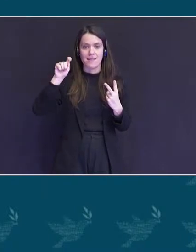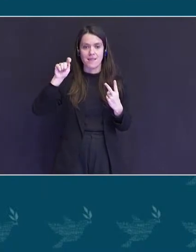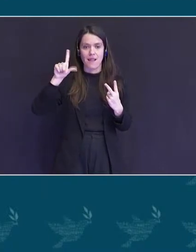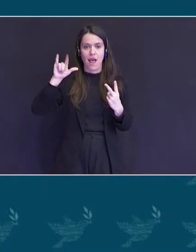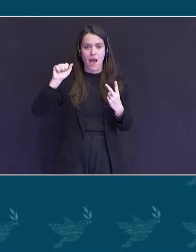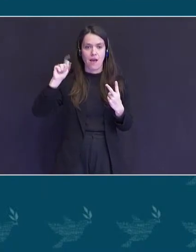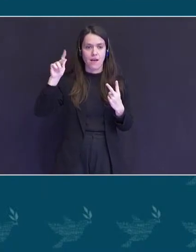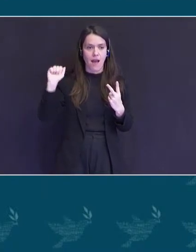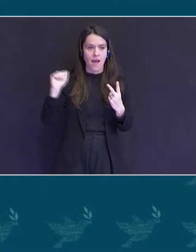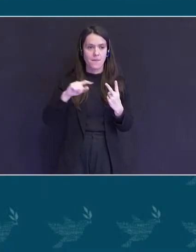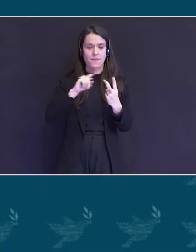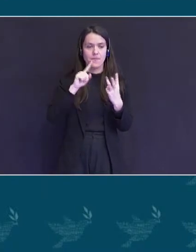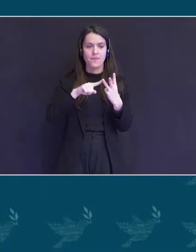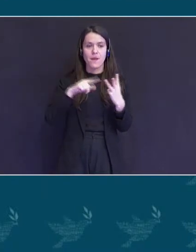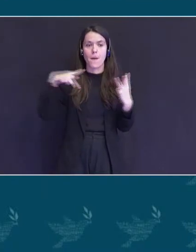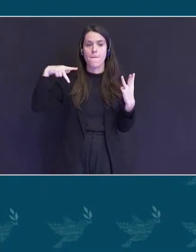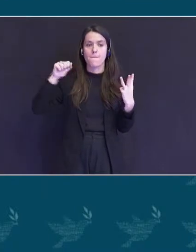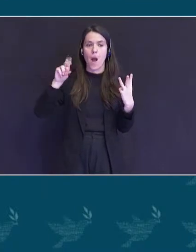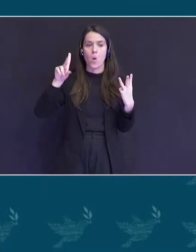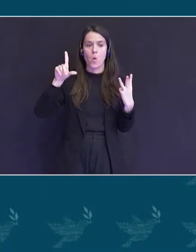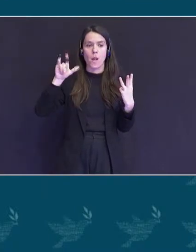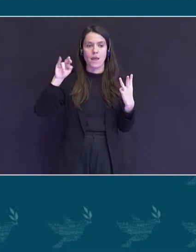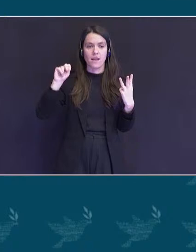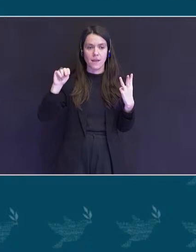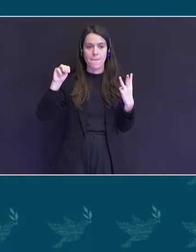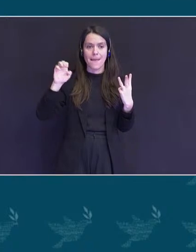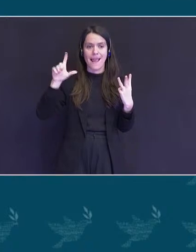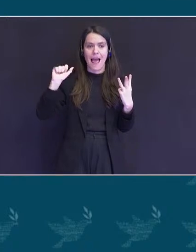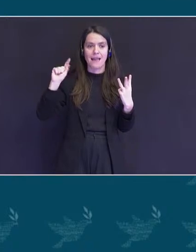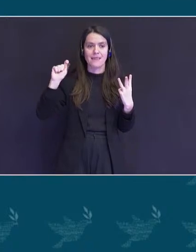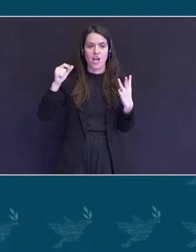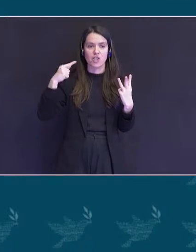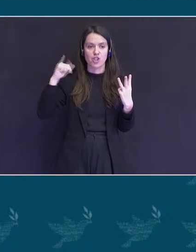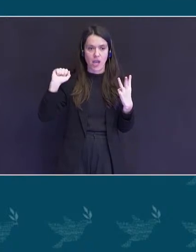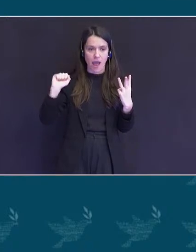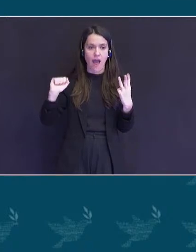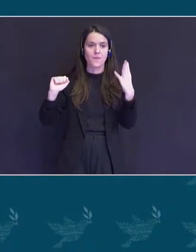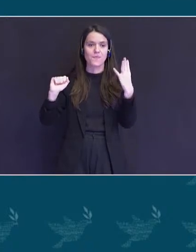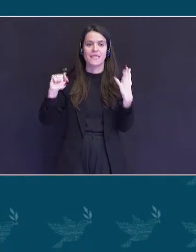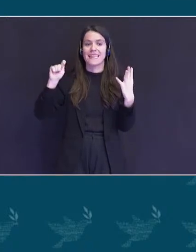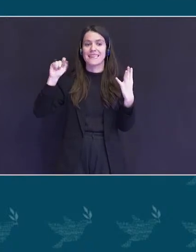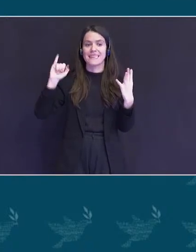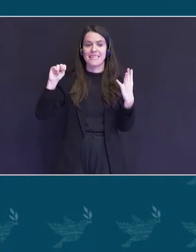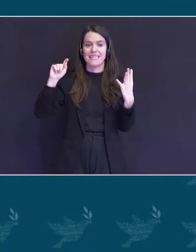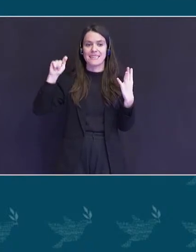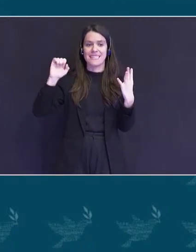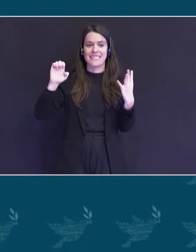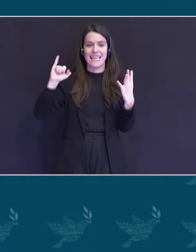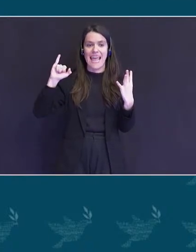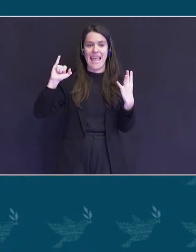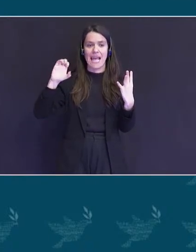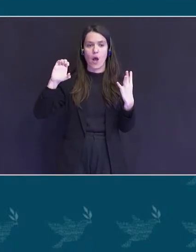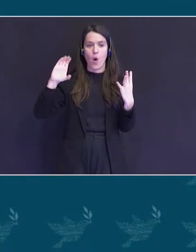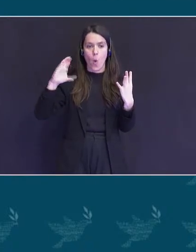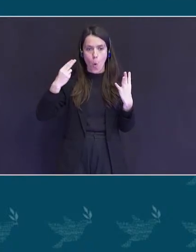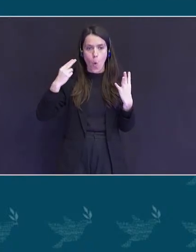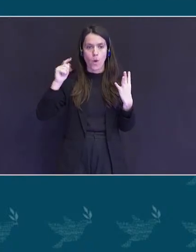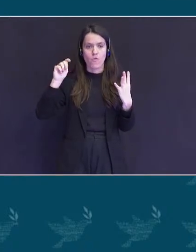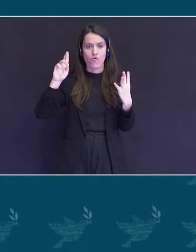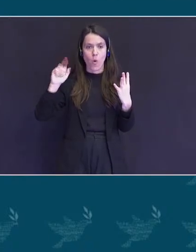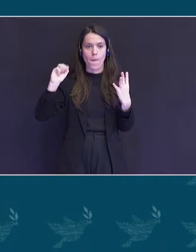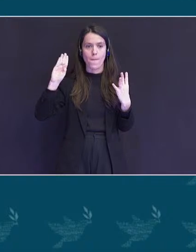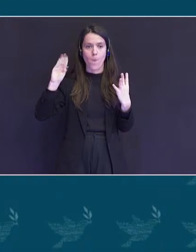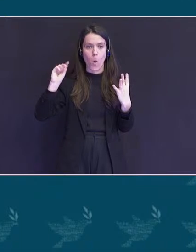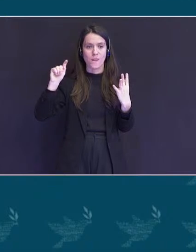Mr. Paulin Malataja, Mr. Tinti Rabotapi, and